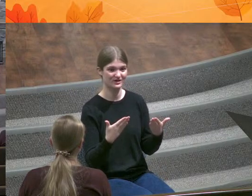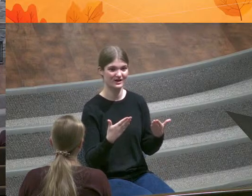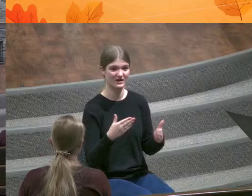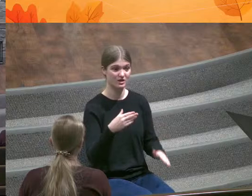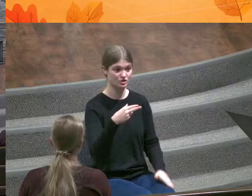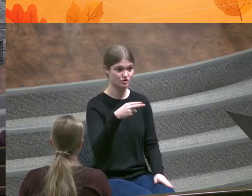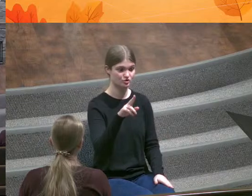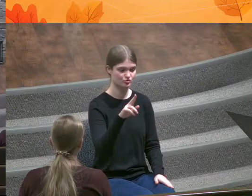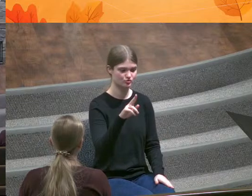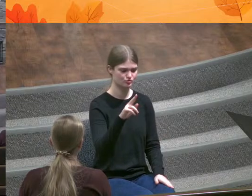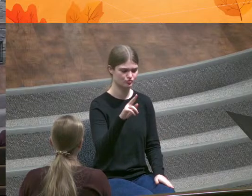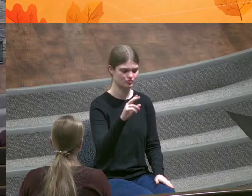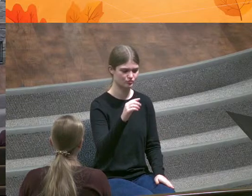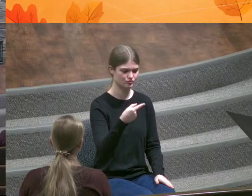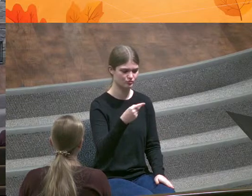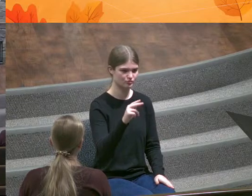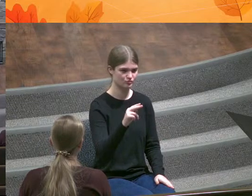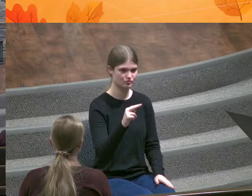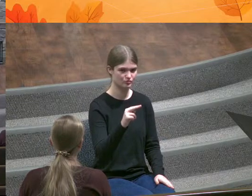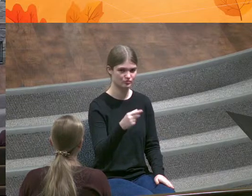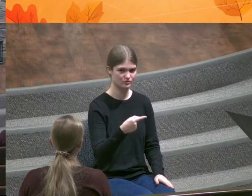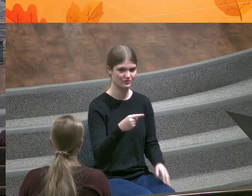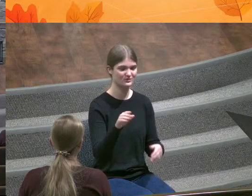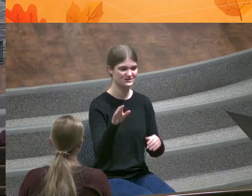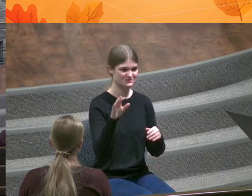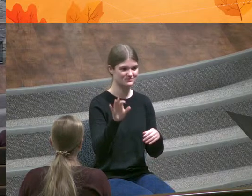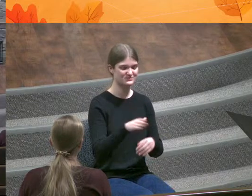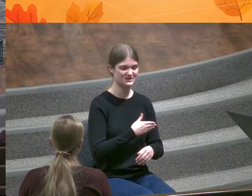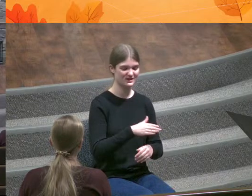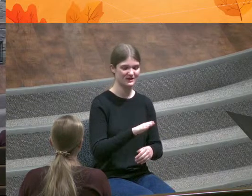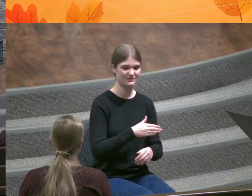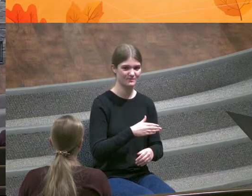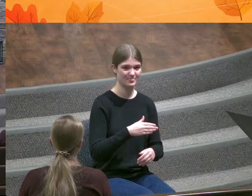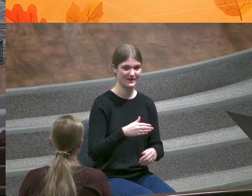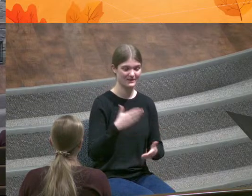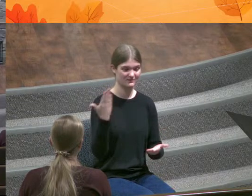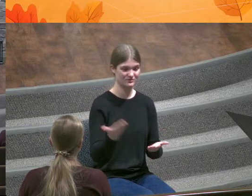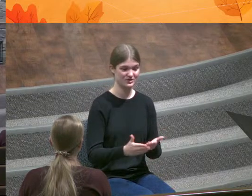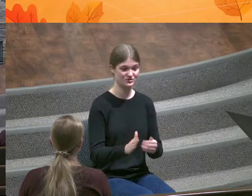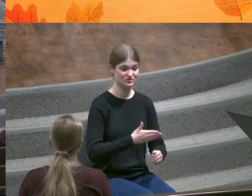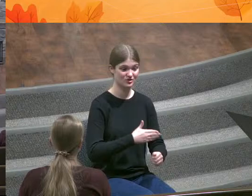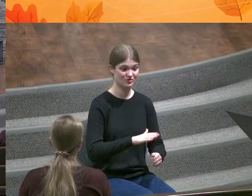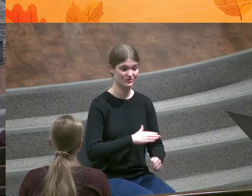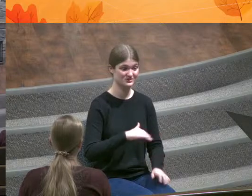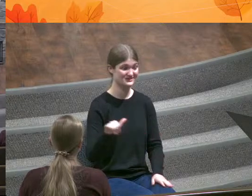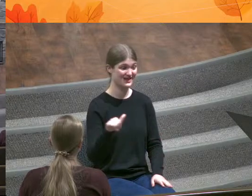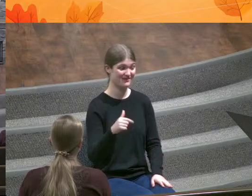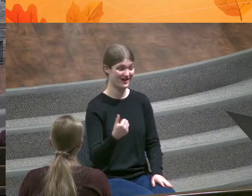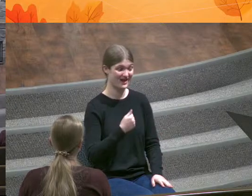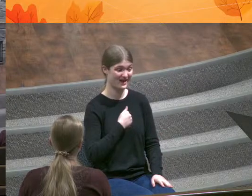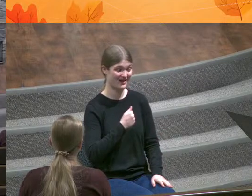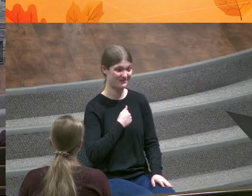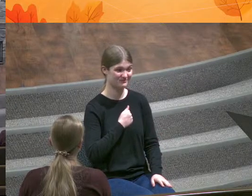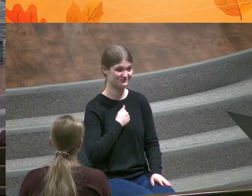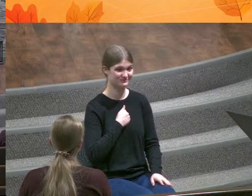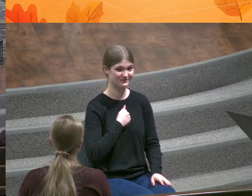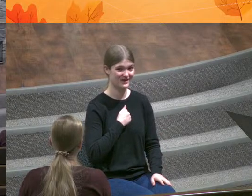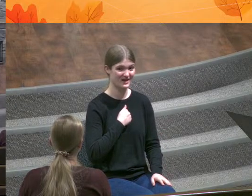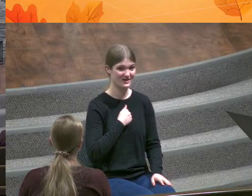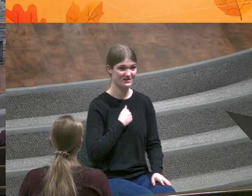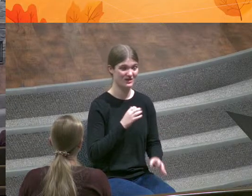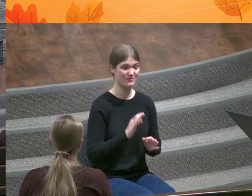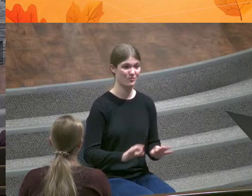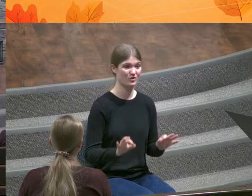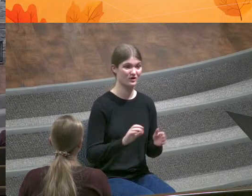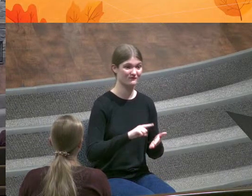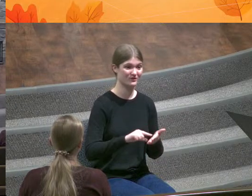Hugh Denny was leading singing. The invitation song was Just As I Am. The key verse for me